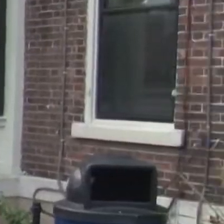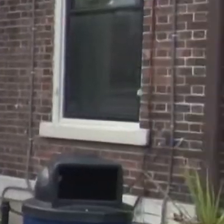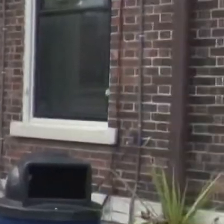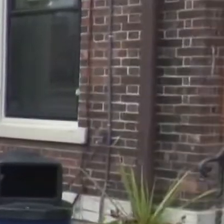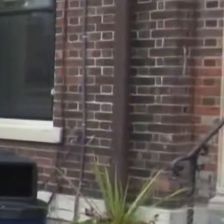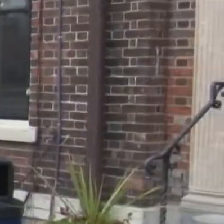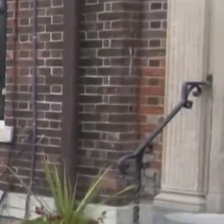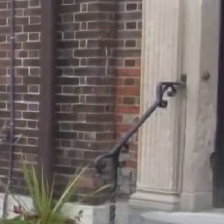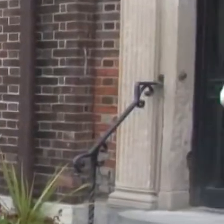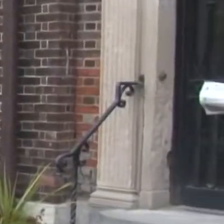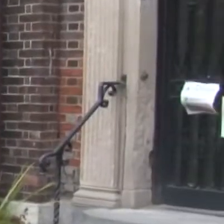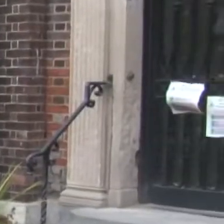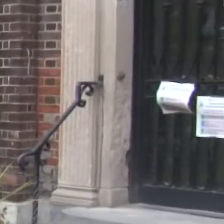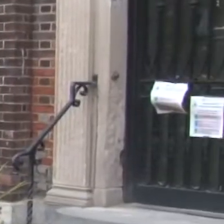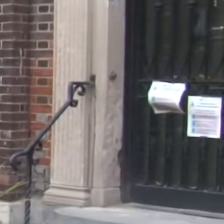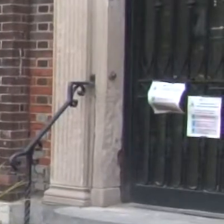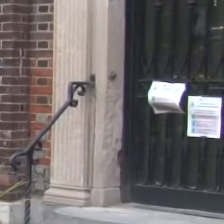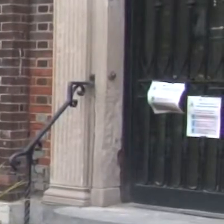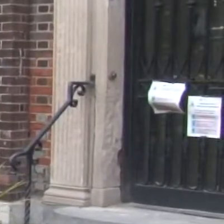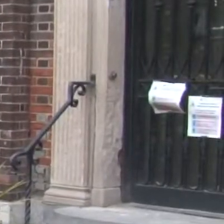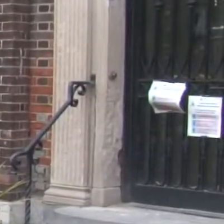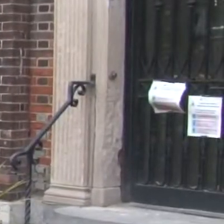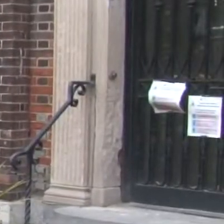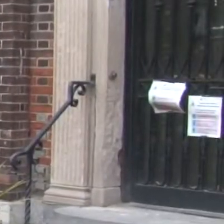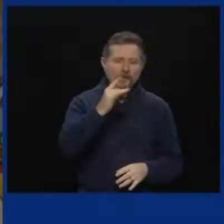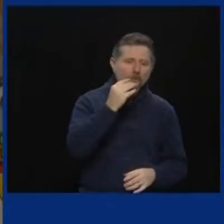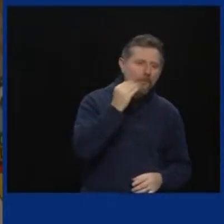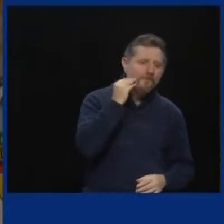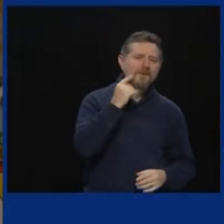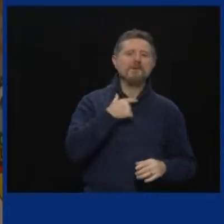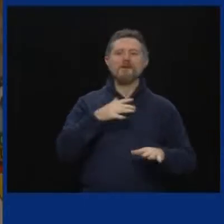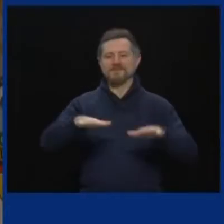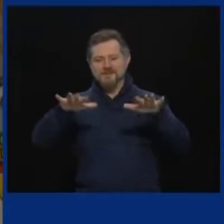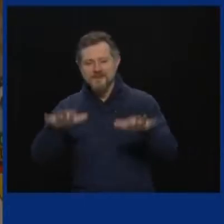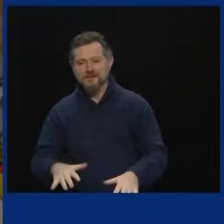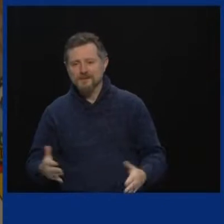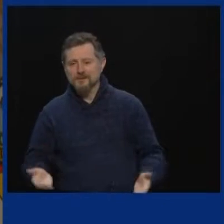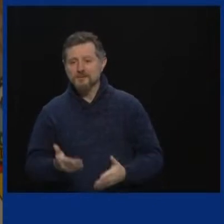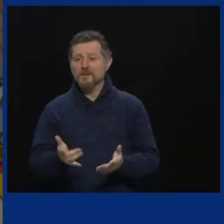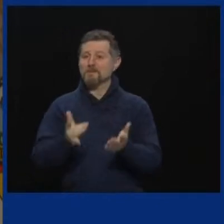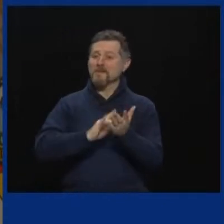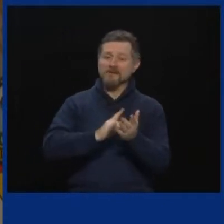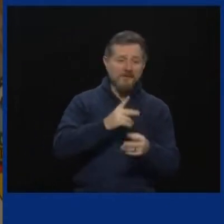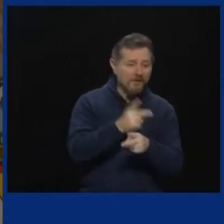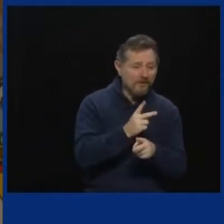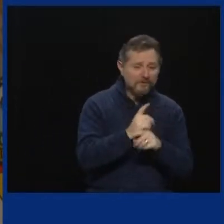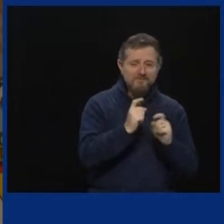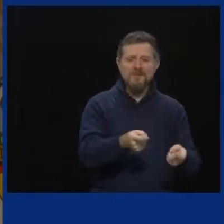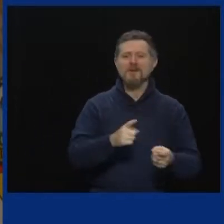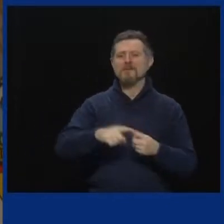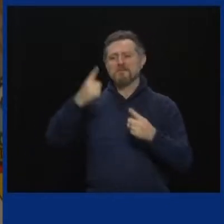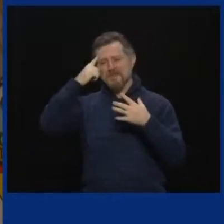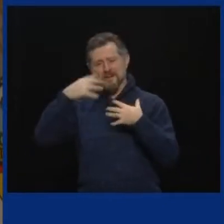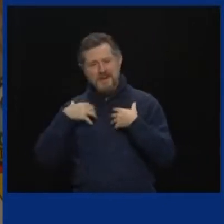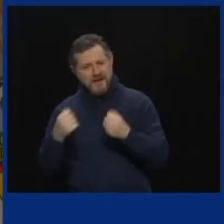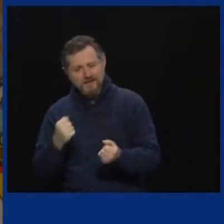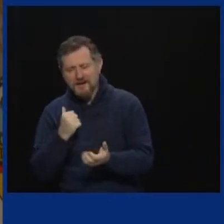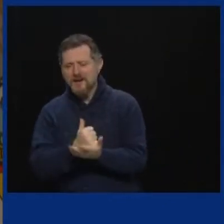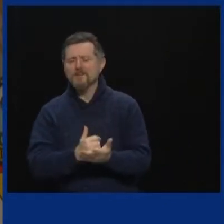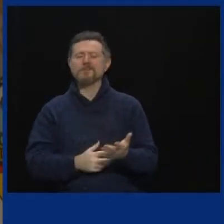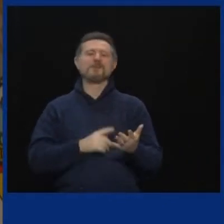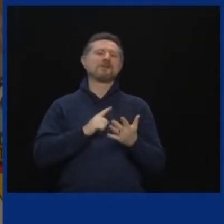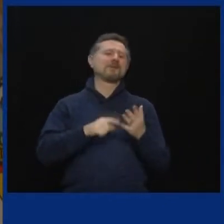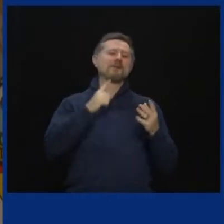state's commitment to $5 million. So we're going to be providing medical care, mental health treatment because of the incredible stress that individuals who've